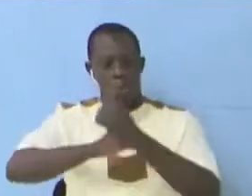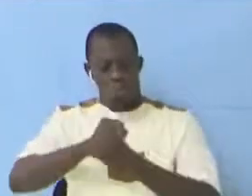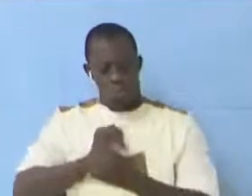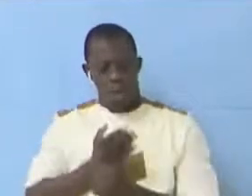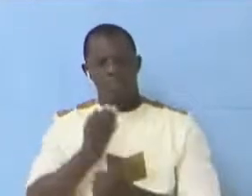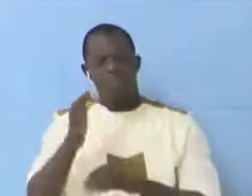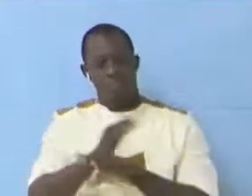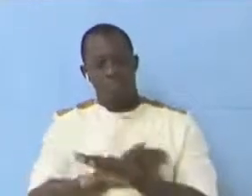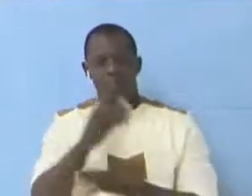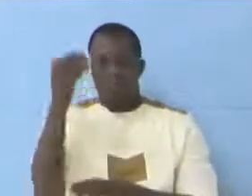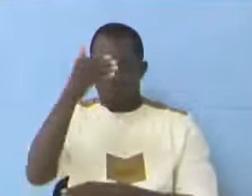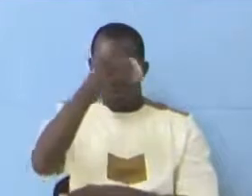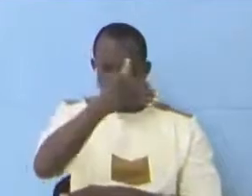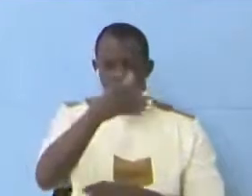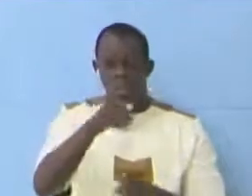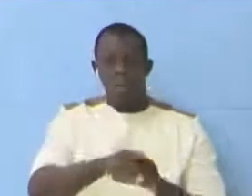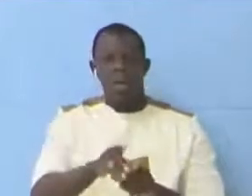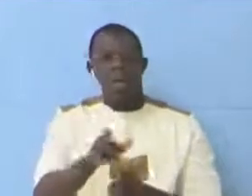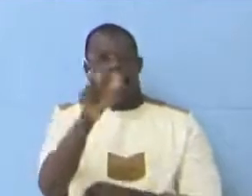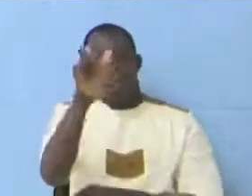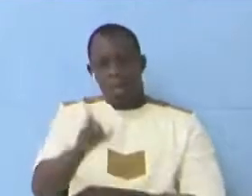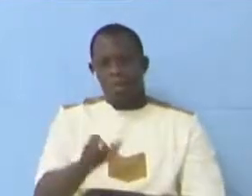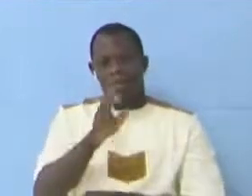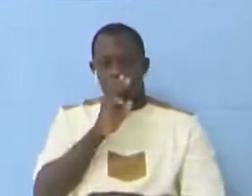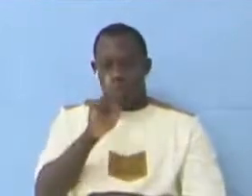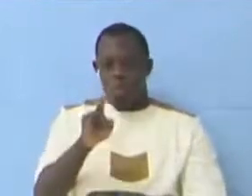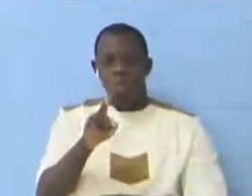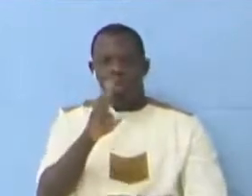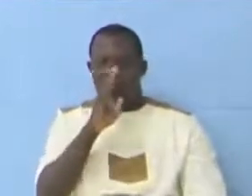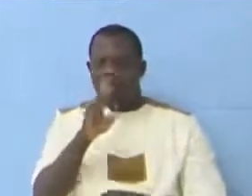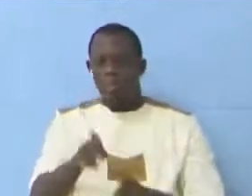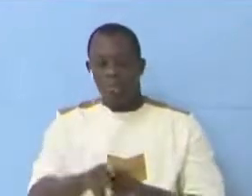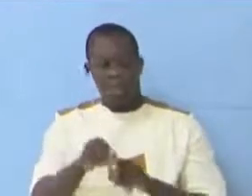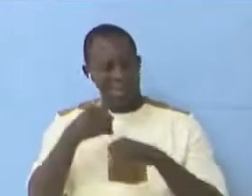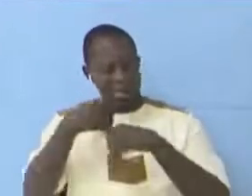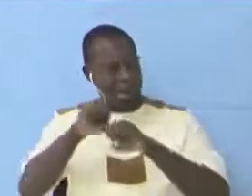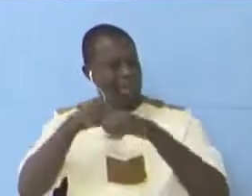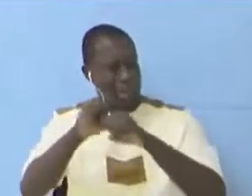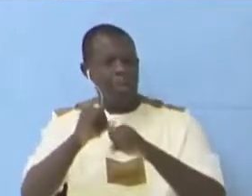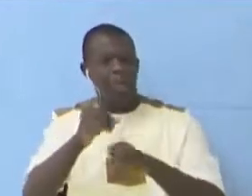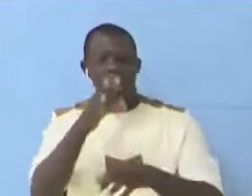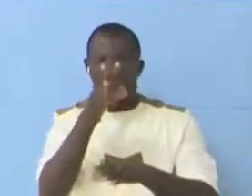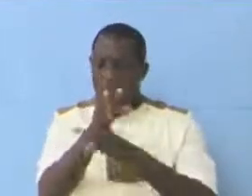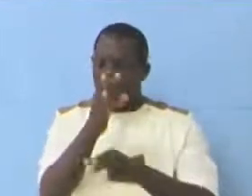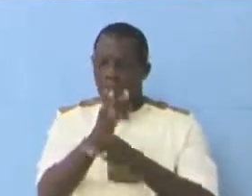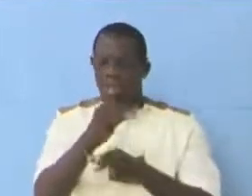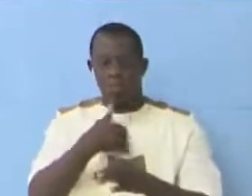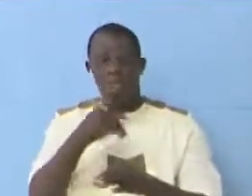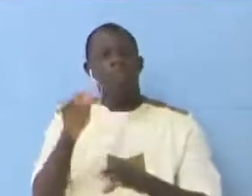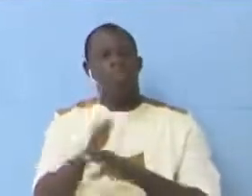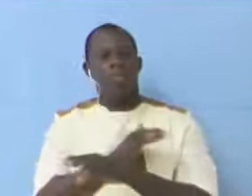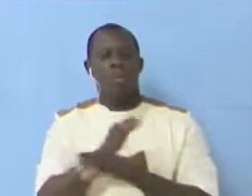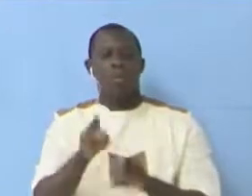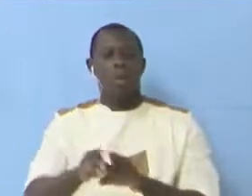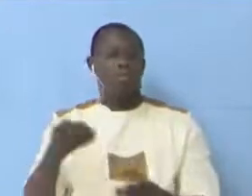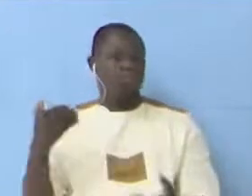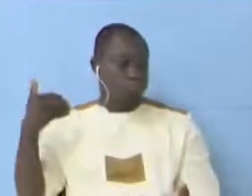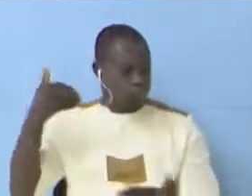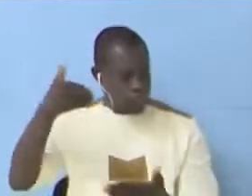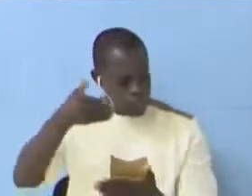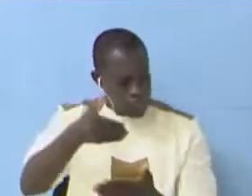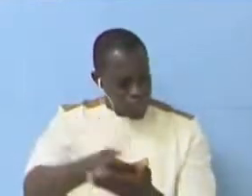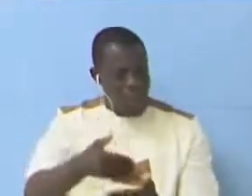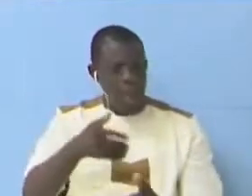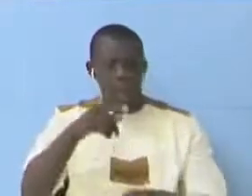naa nemmeeku ji soxnaam. This is somebody who was a mentor. nekkoon na koo xam ne daal. Up to the time this thing happened, I know